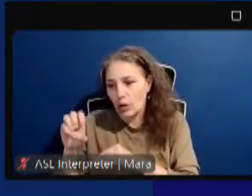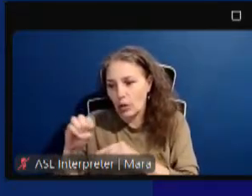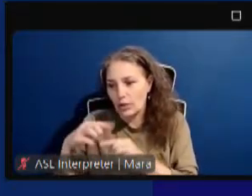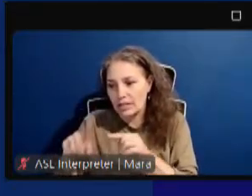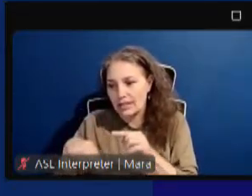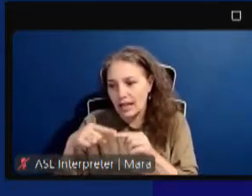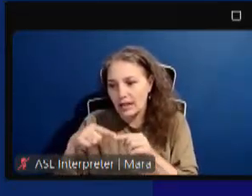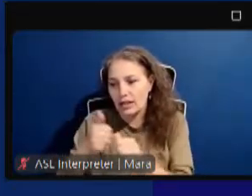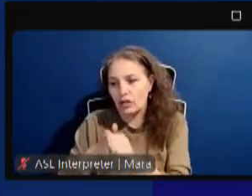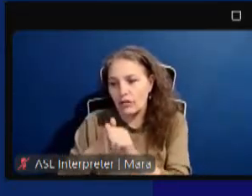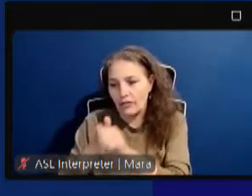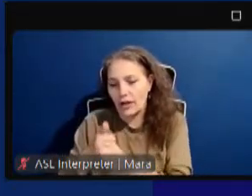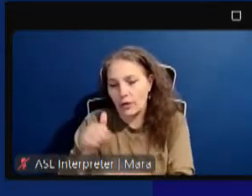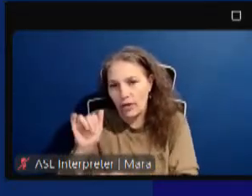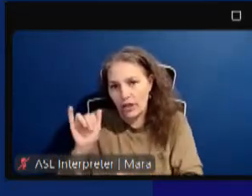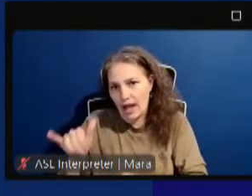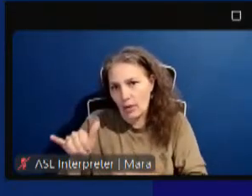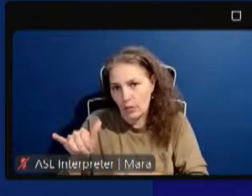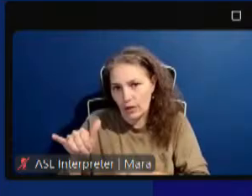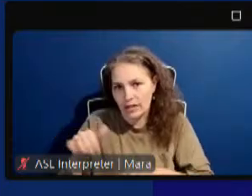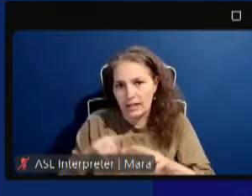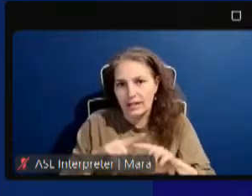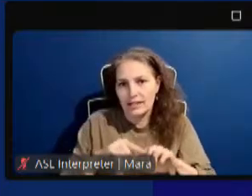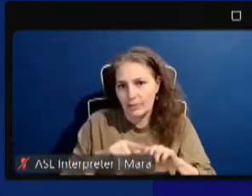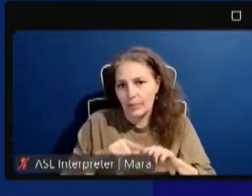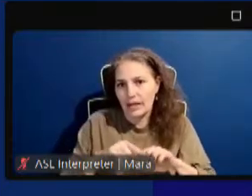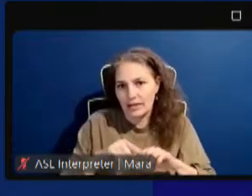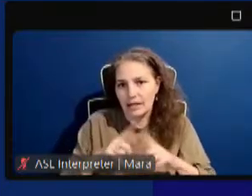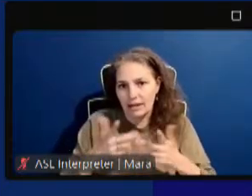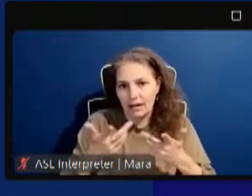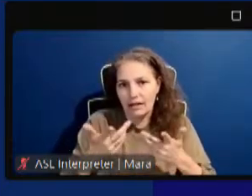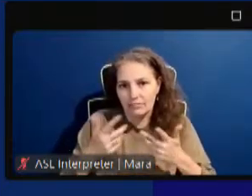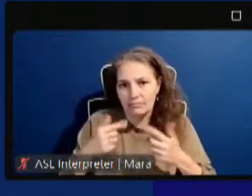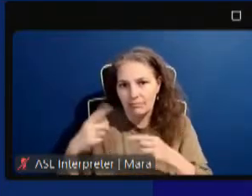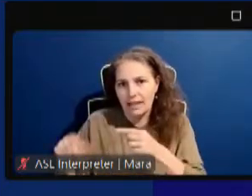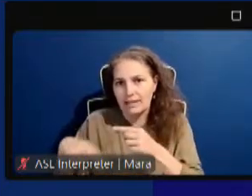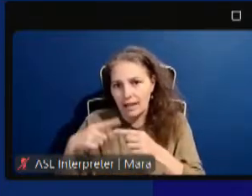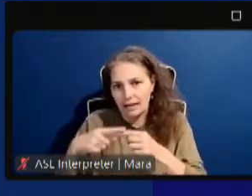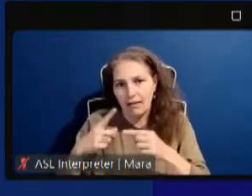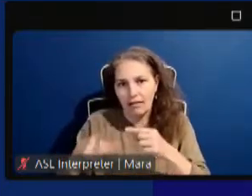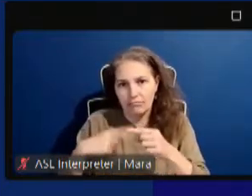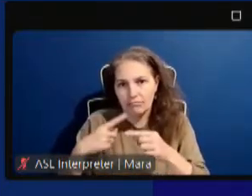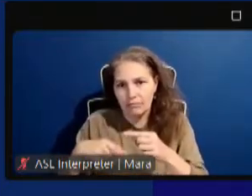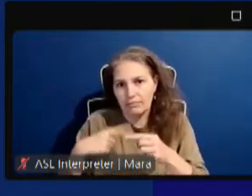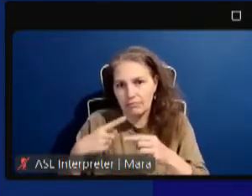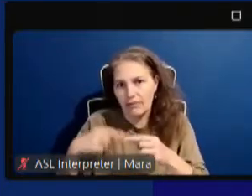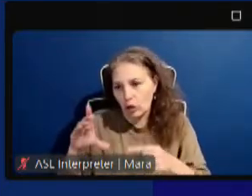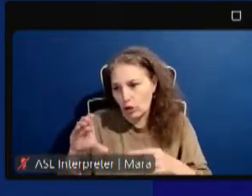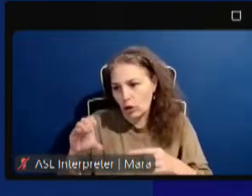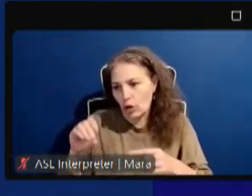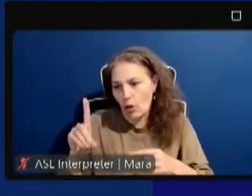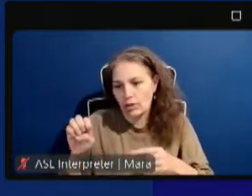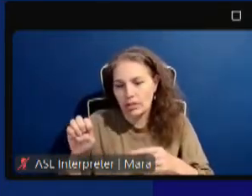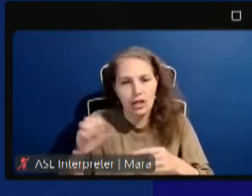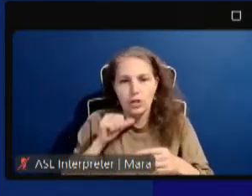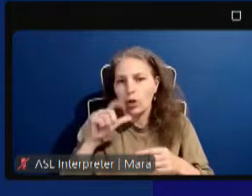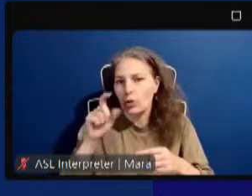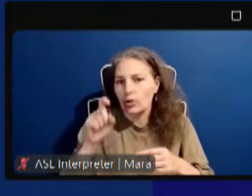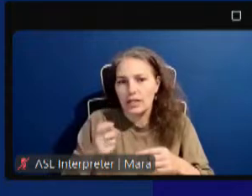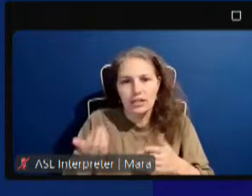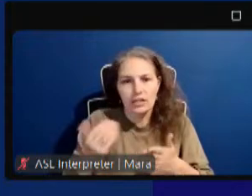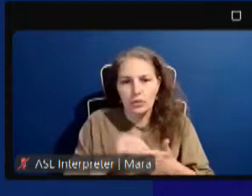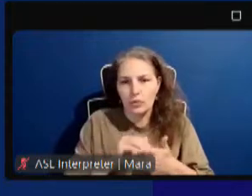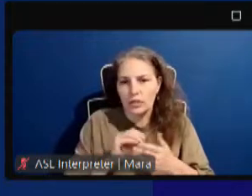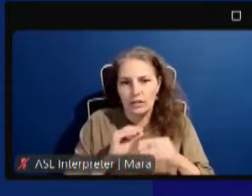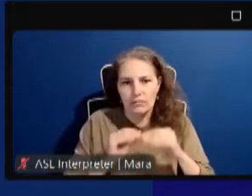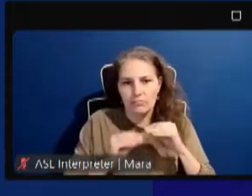comply with whatever modifications are made in the upcoming code cycle. But yeah, we don't make you revise your drawings